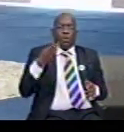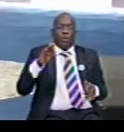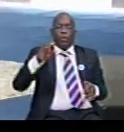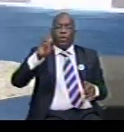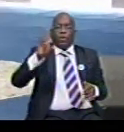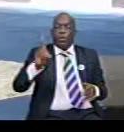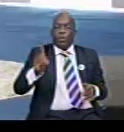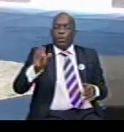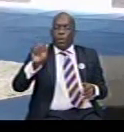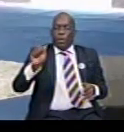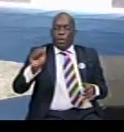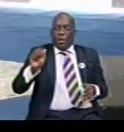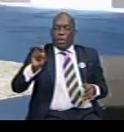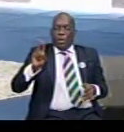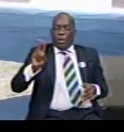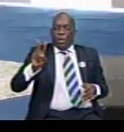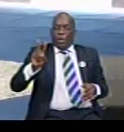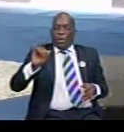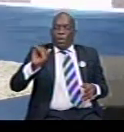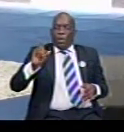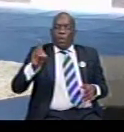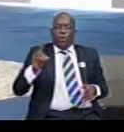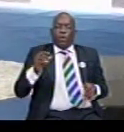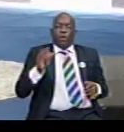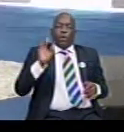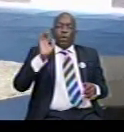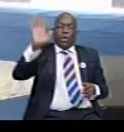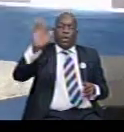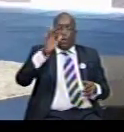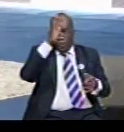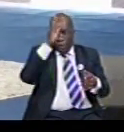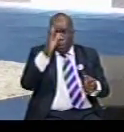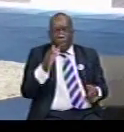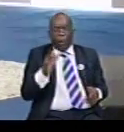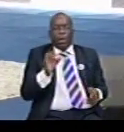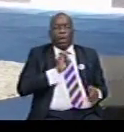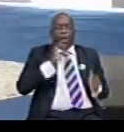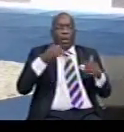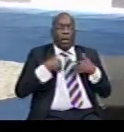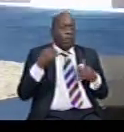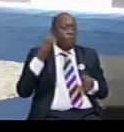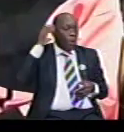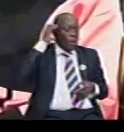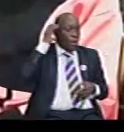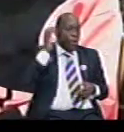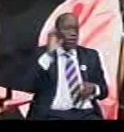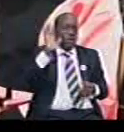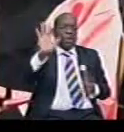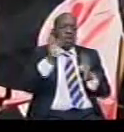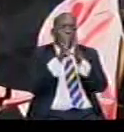father, I have heard thy prayer.